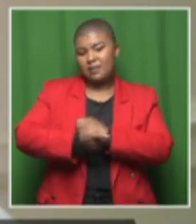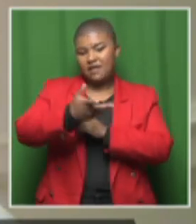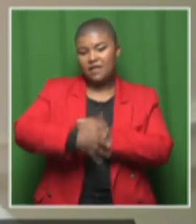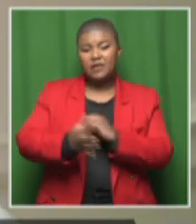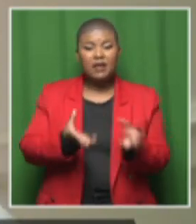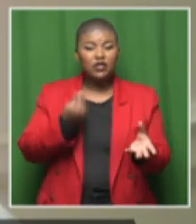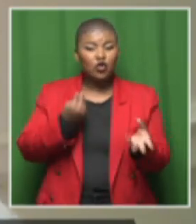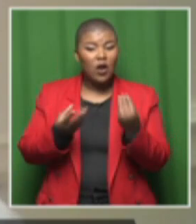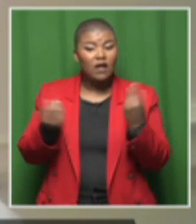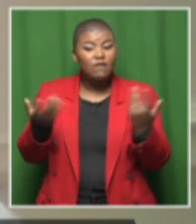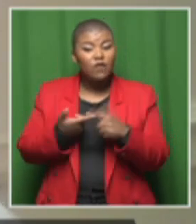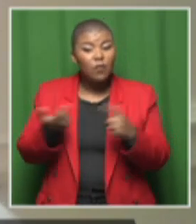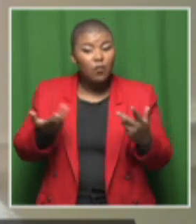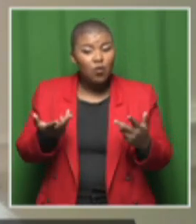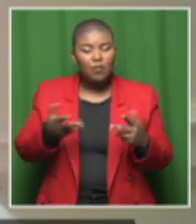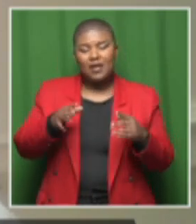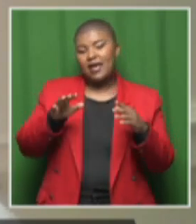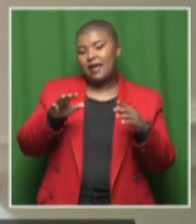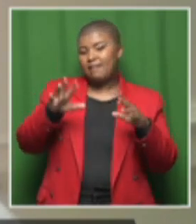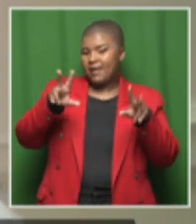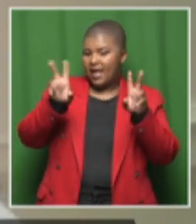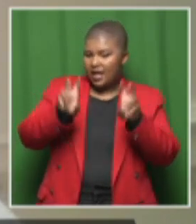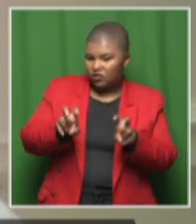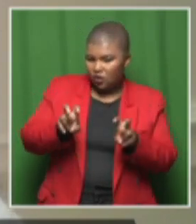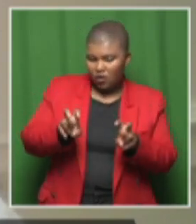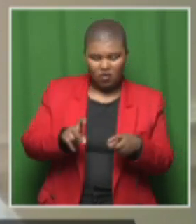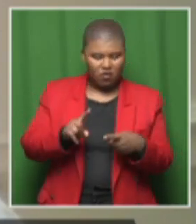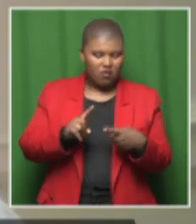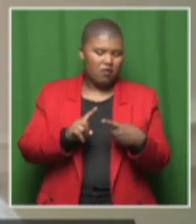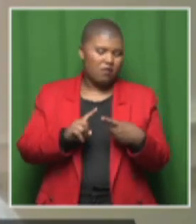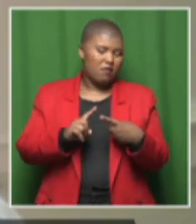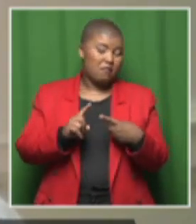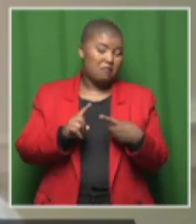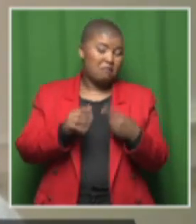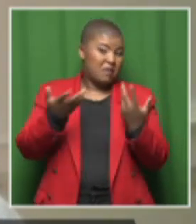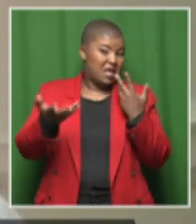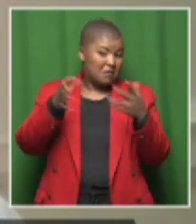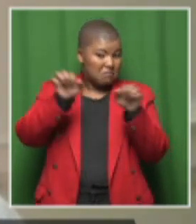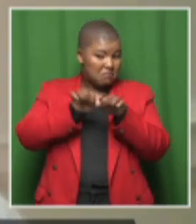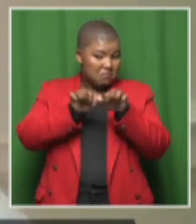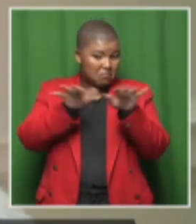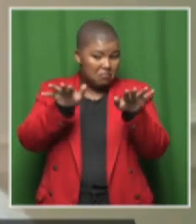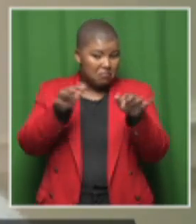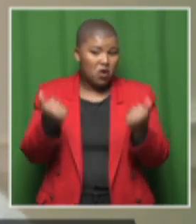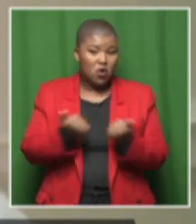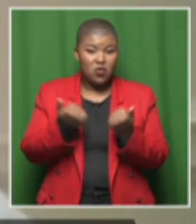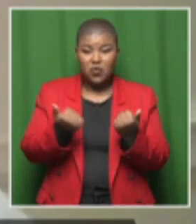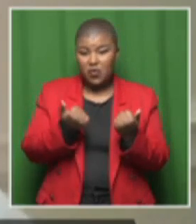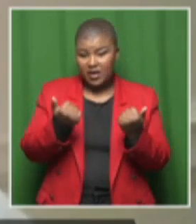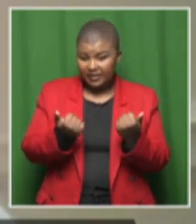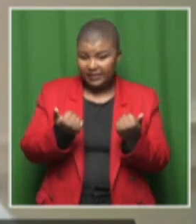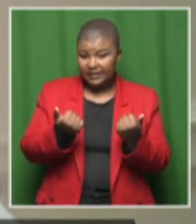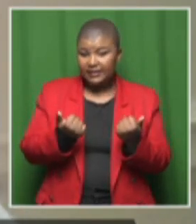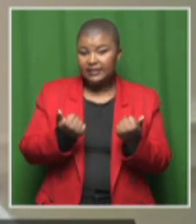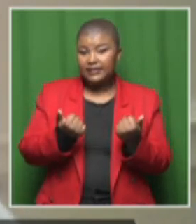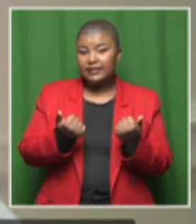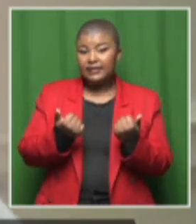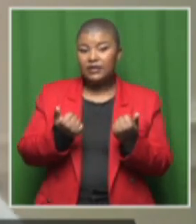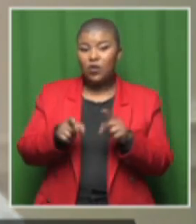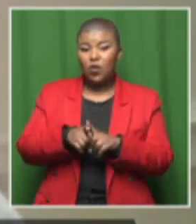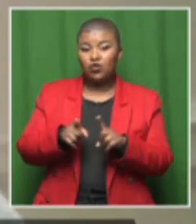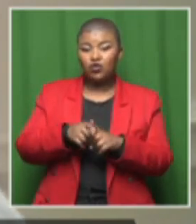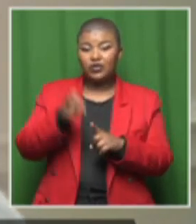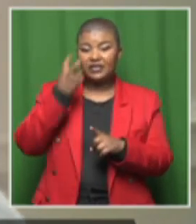from Eskom that could now be out there to extent that it may